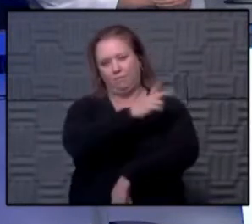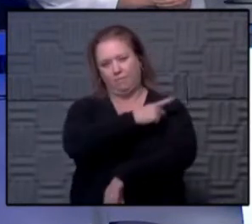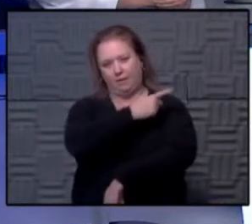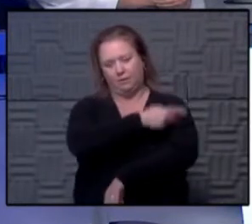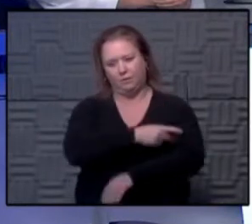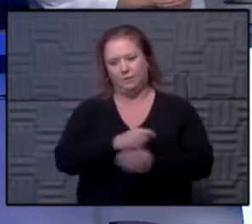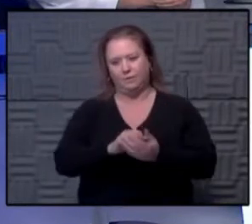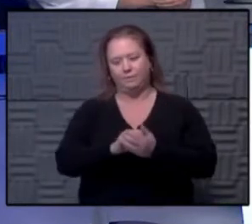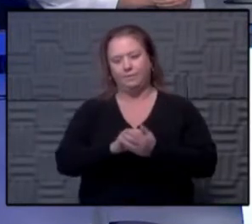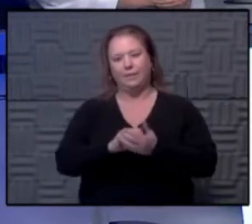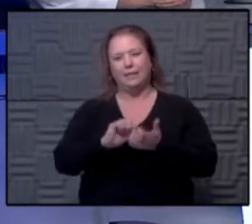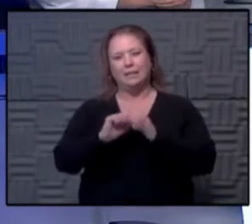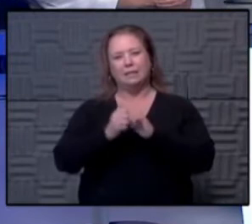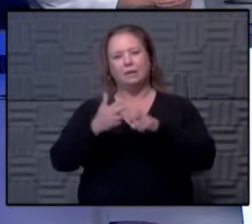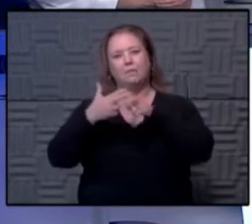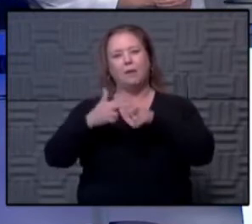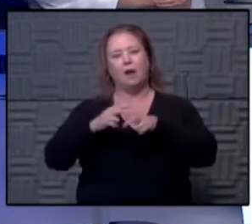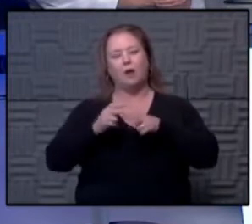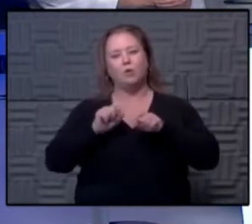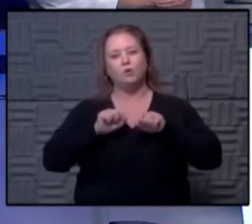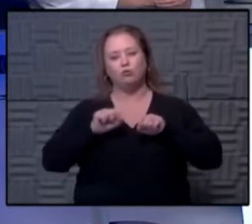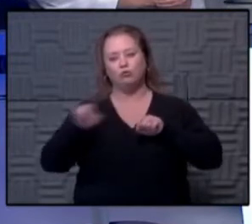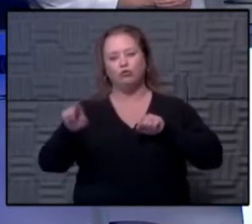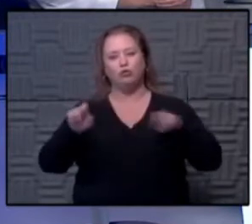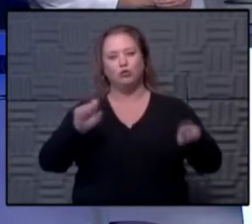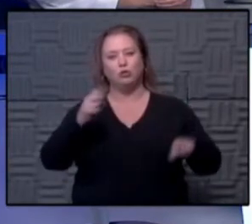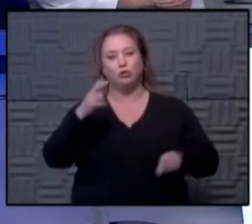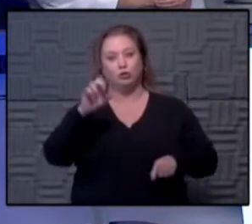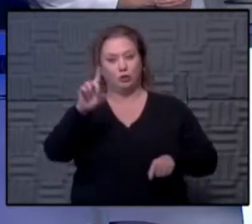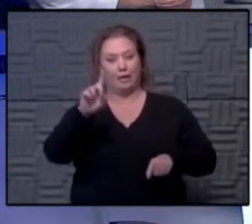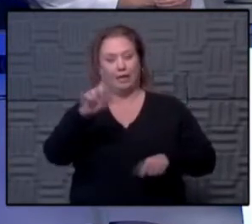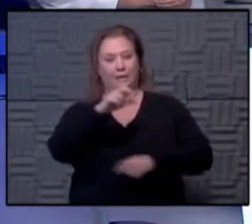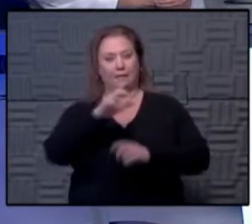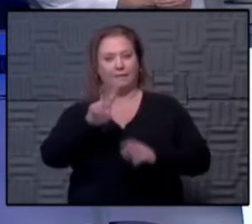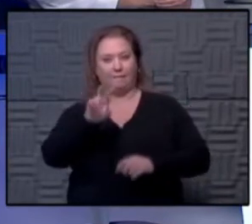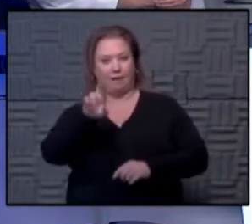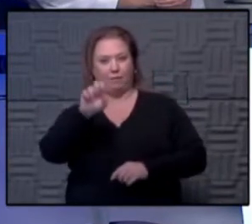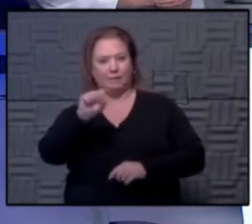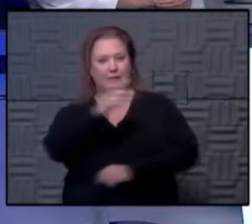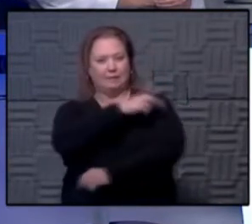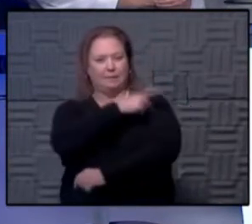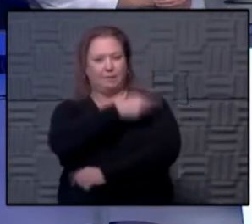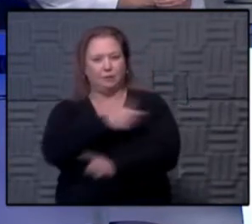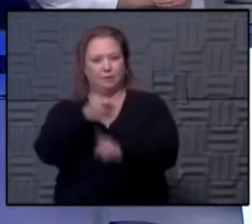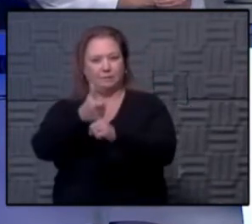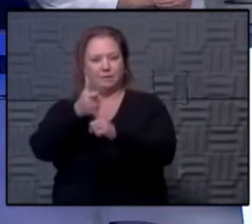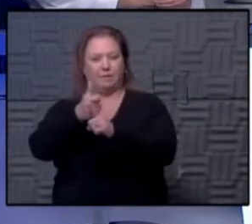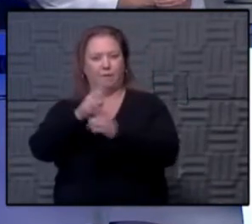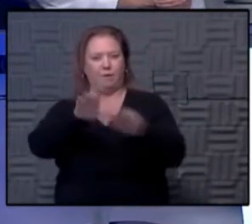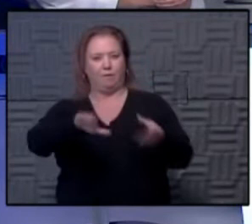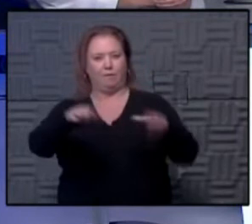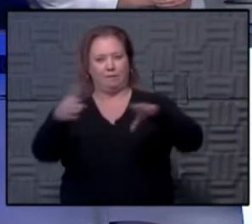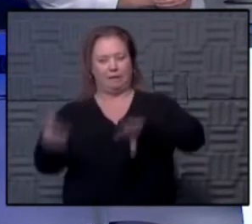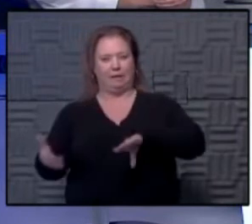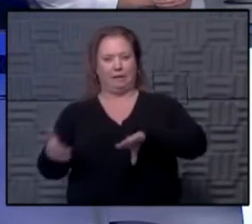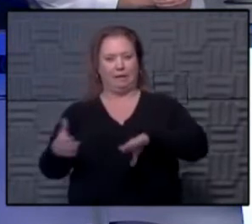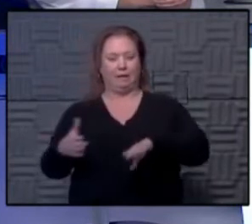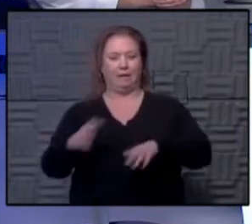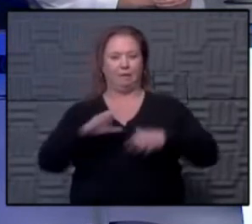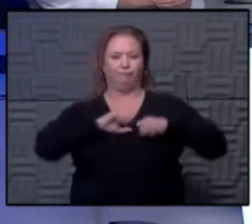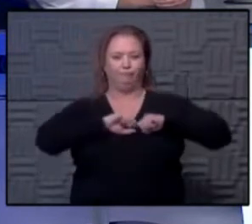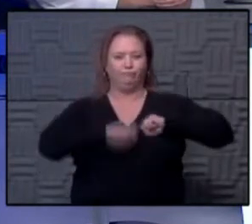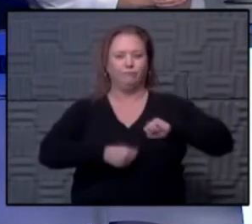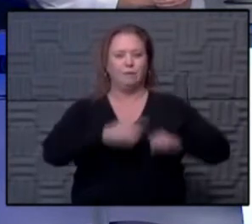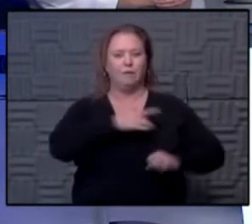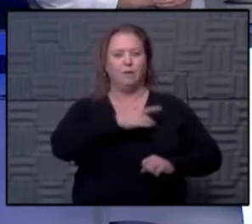you shed the virus, because these patients are dying alone, and it's heartbreaking for the nurse. And